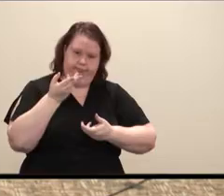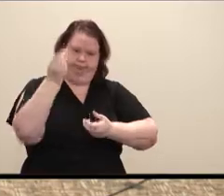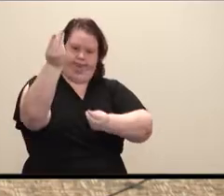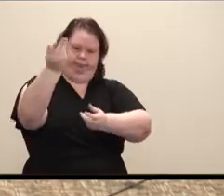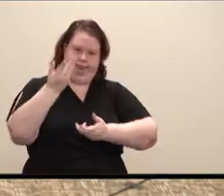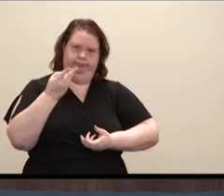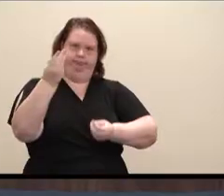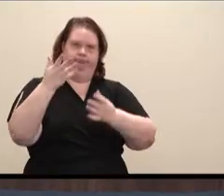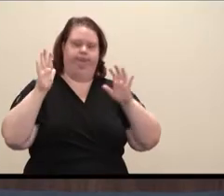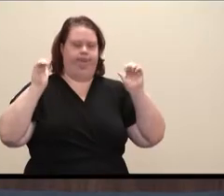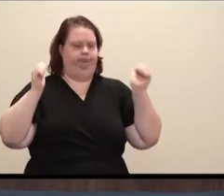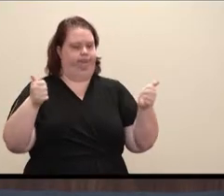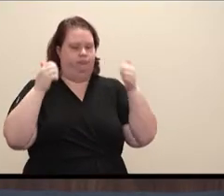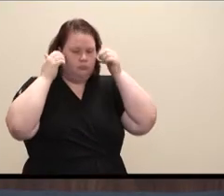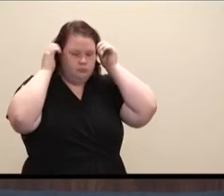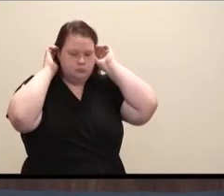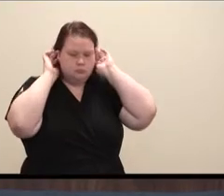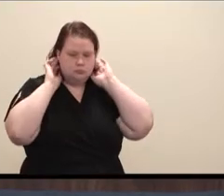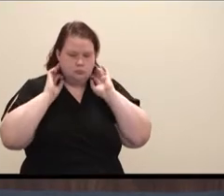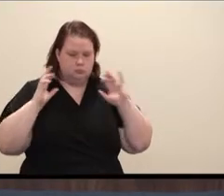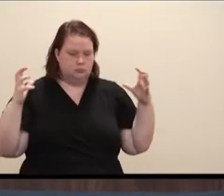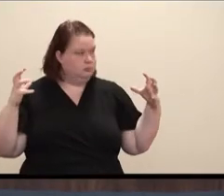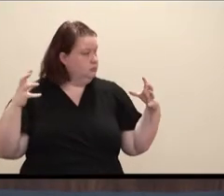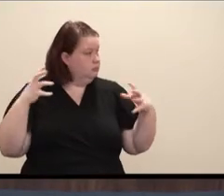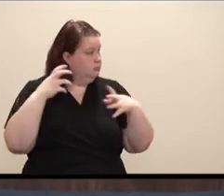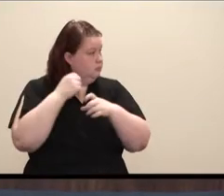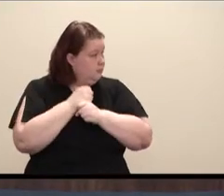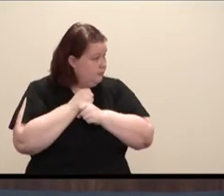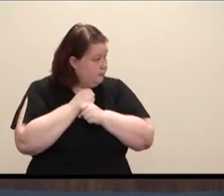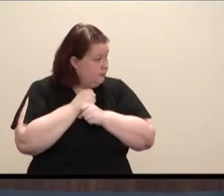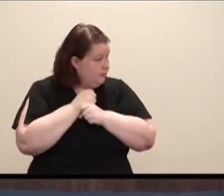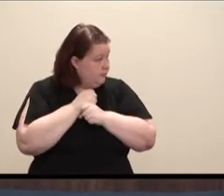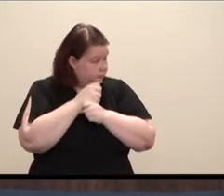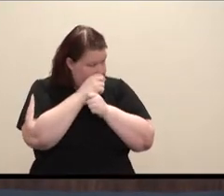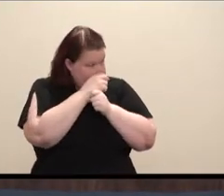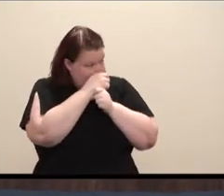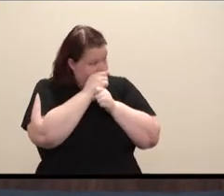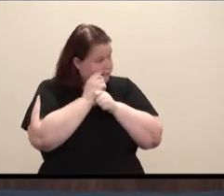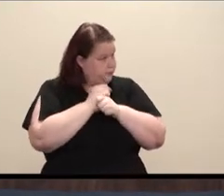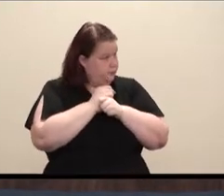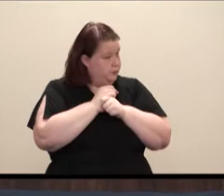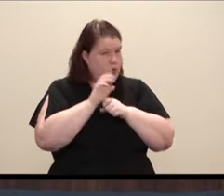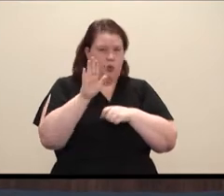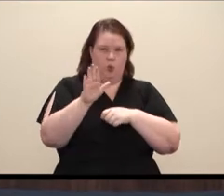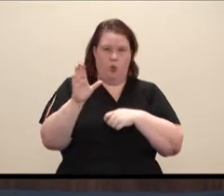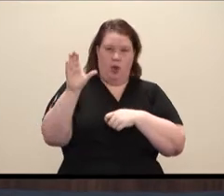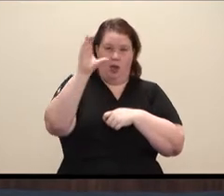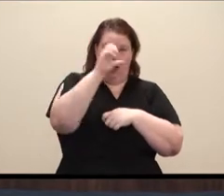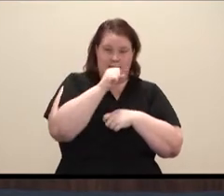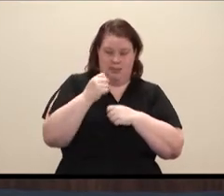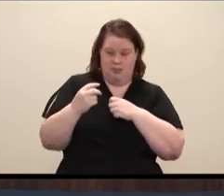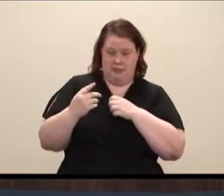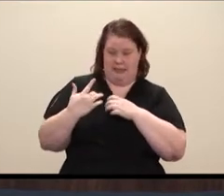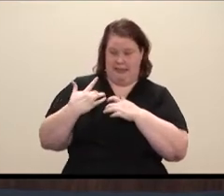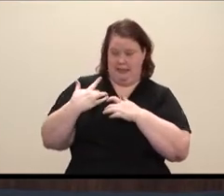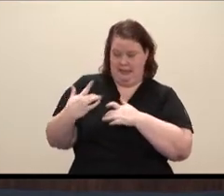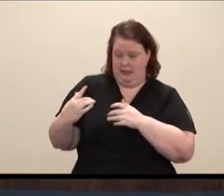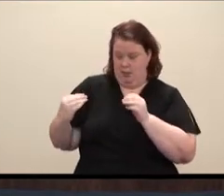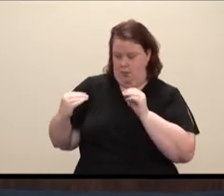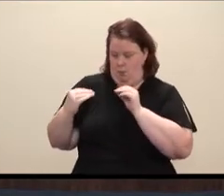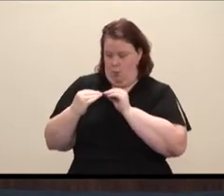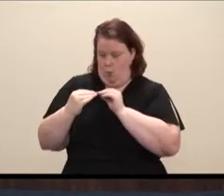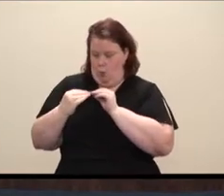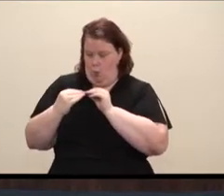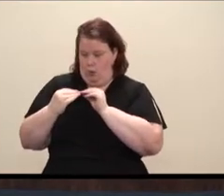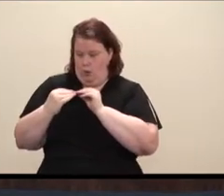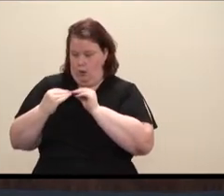at. Regarding your summary of assumptions, would you say that your assumptions tend to be on the conservative side, a